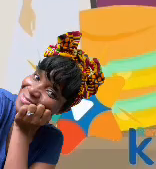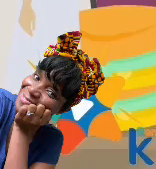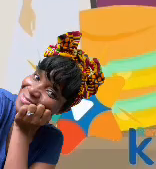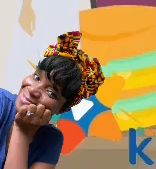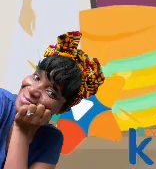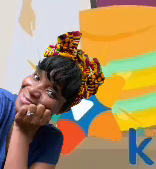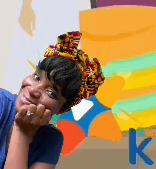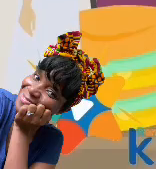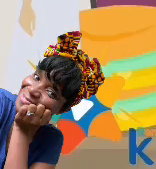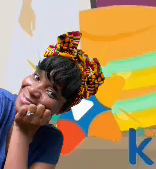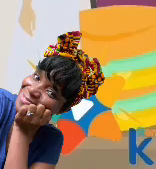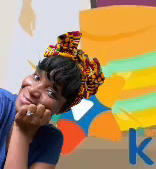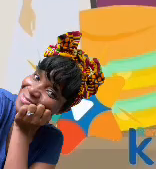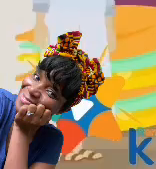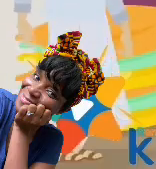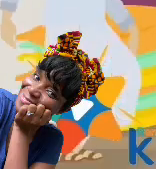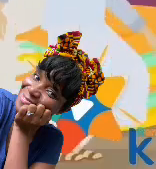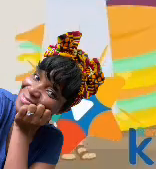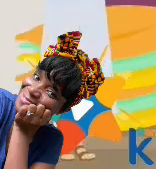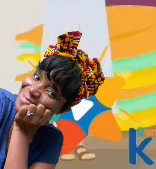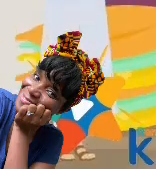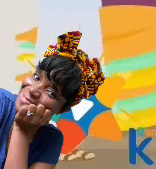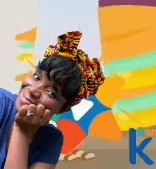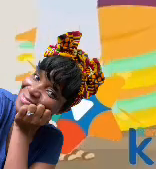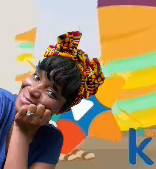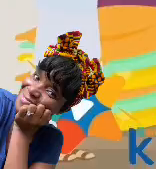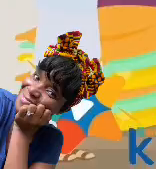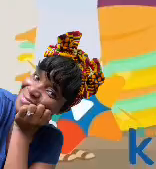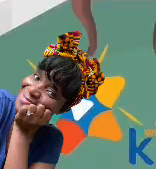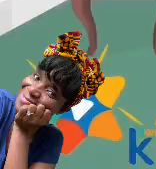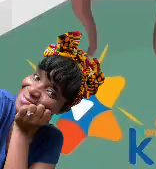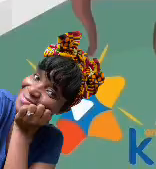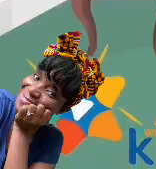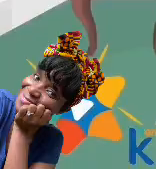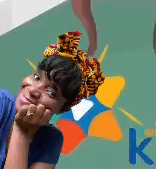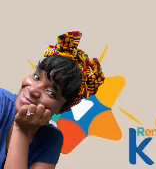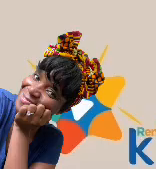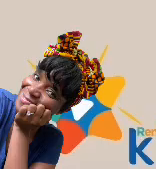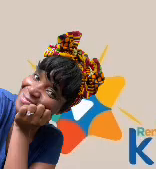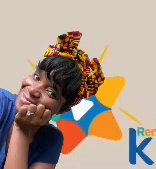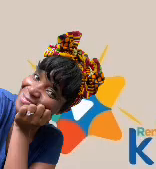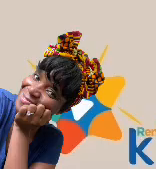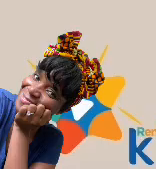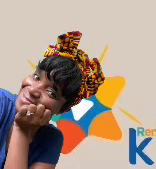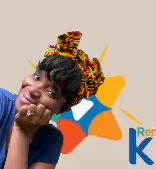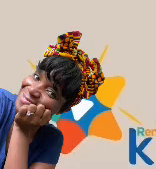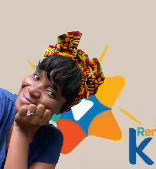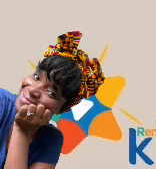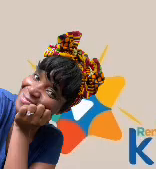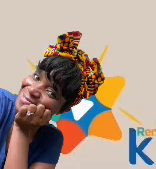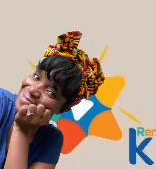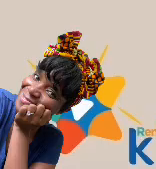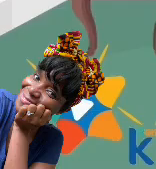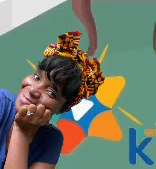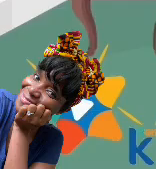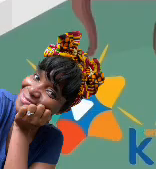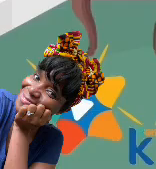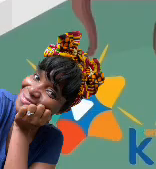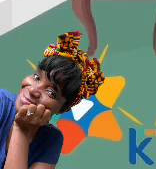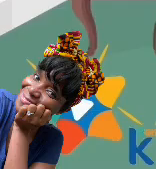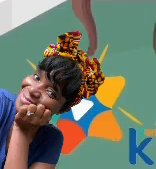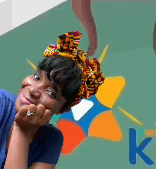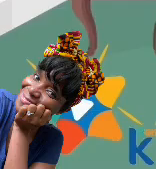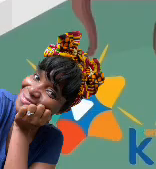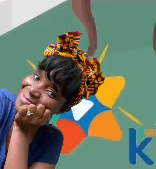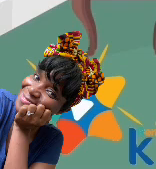about Jesus raising a 12-year-old girl from the dead. She wondered, can God really do miracles? Even though